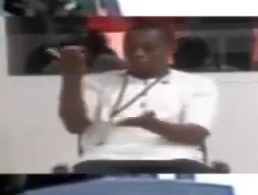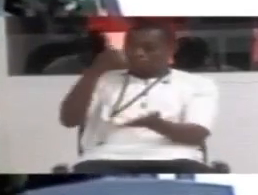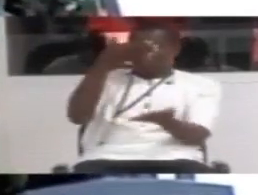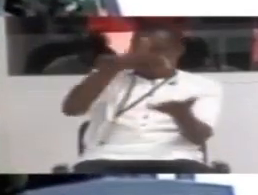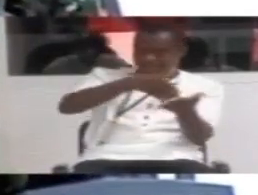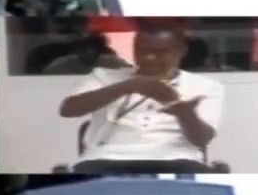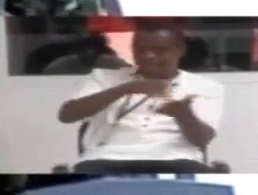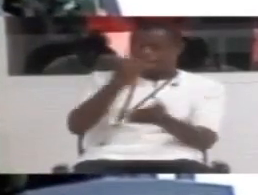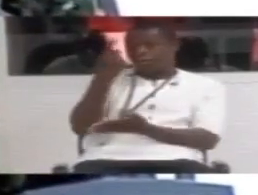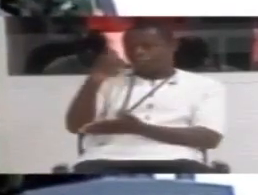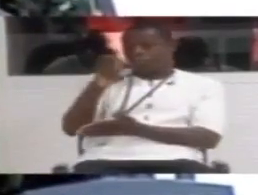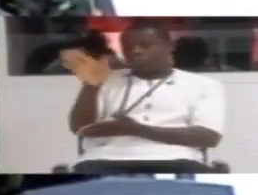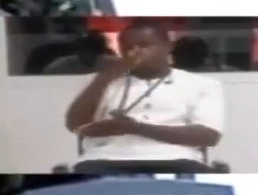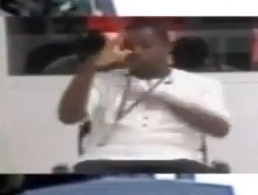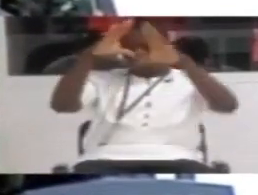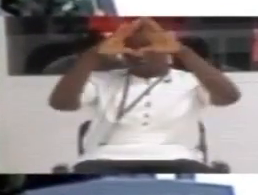dem ci office